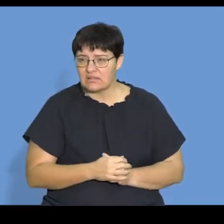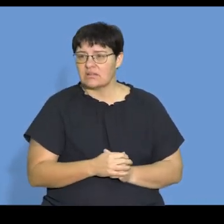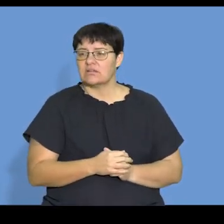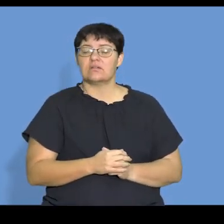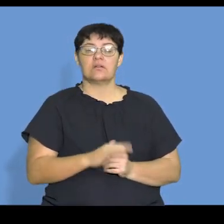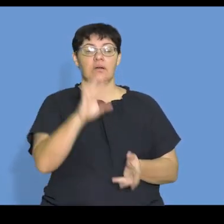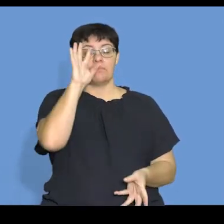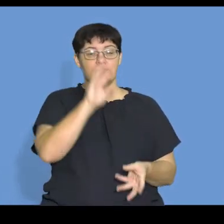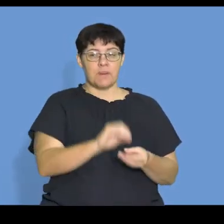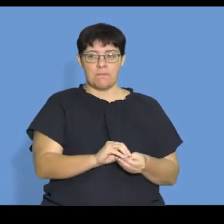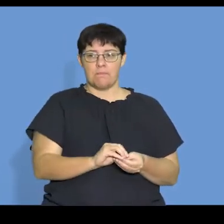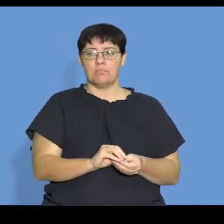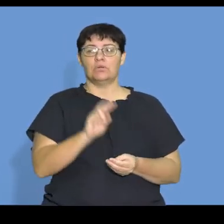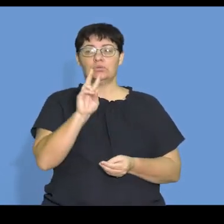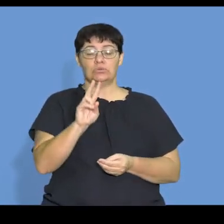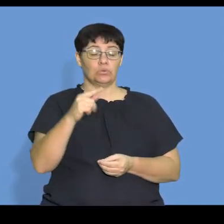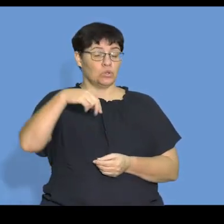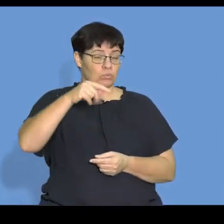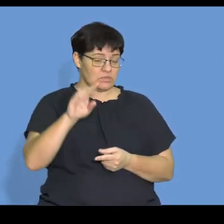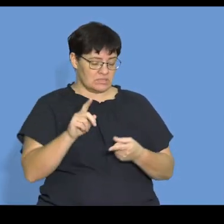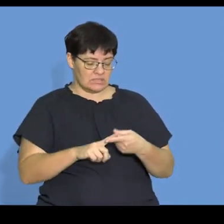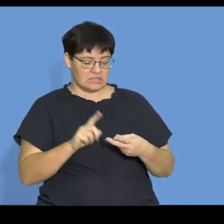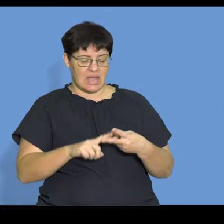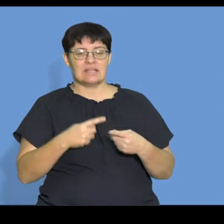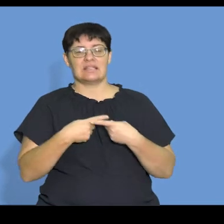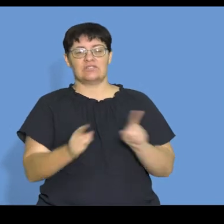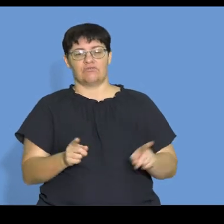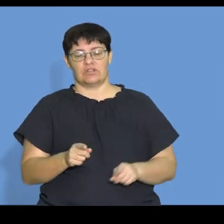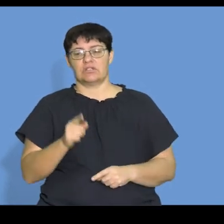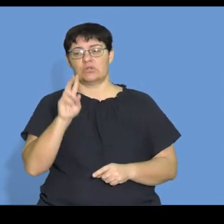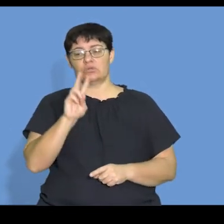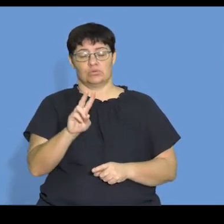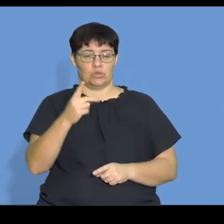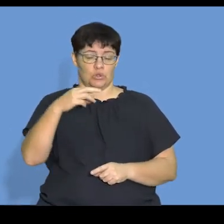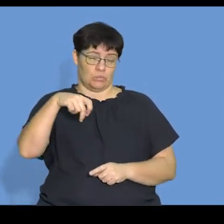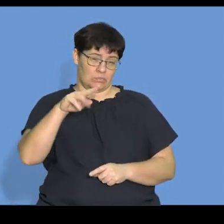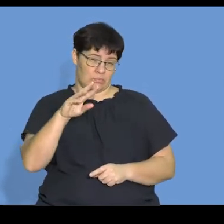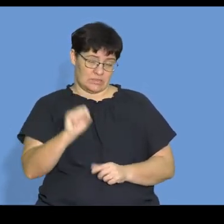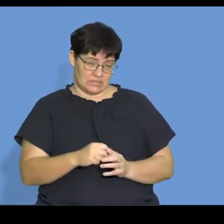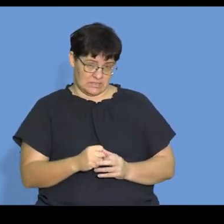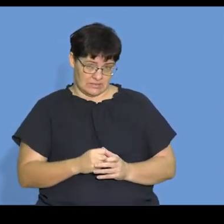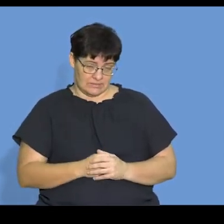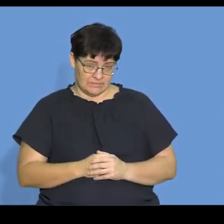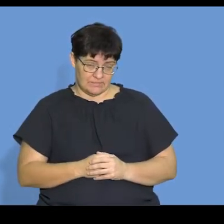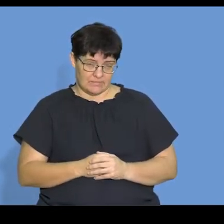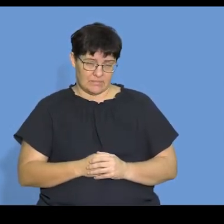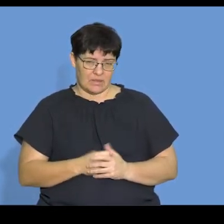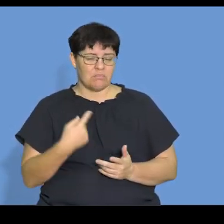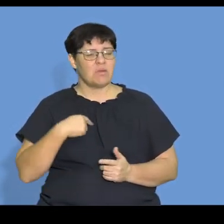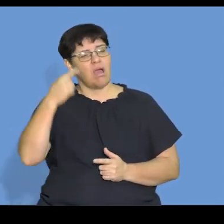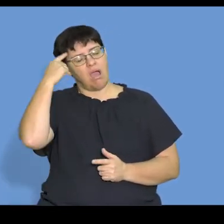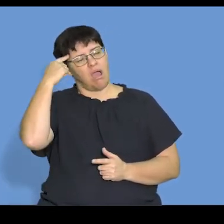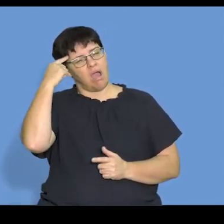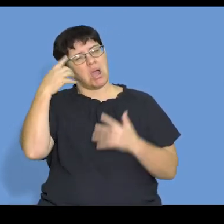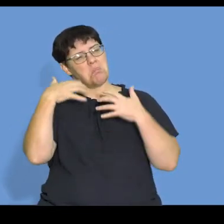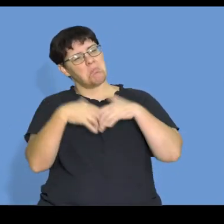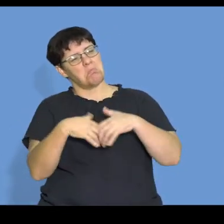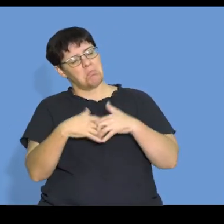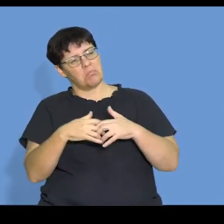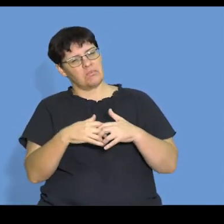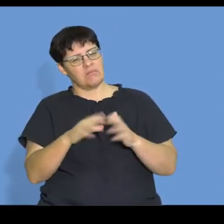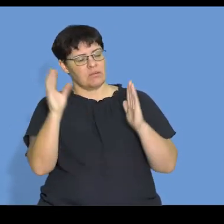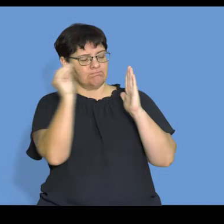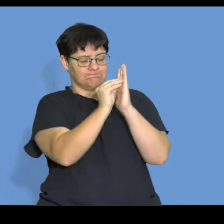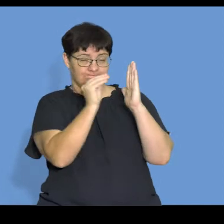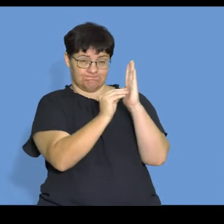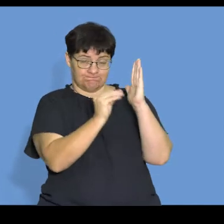two cubes and the difference of two cubes. So this is just something that I thought if you were to just jot this down, it